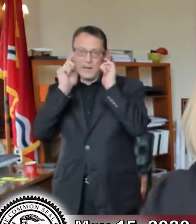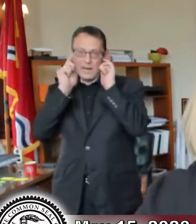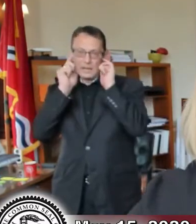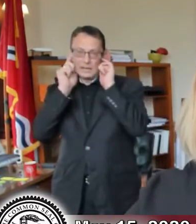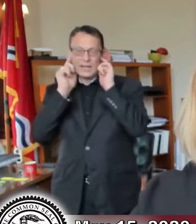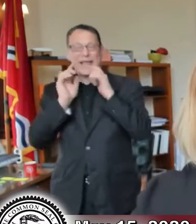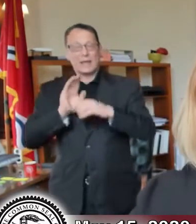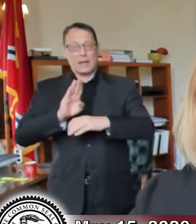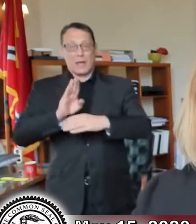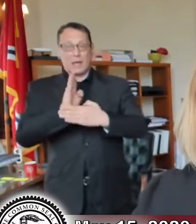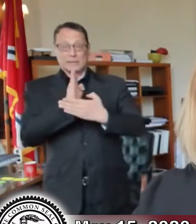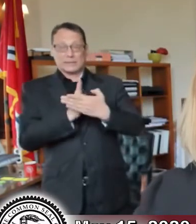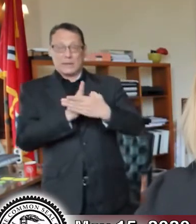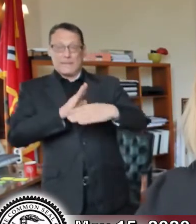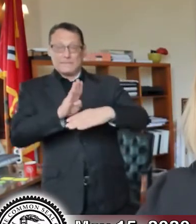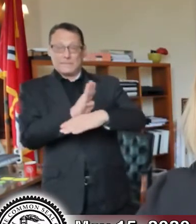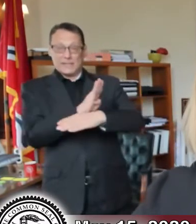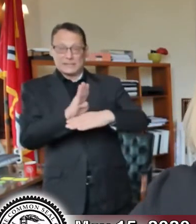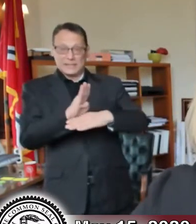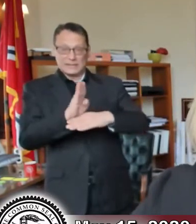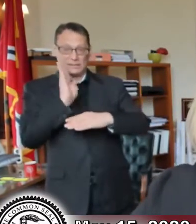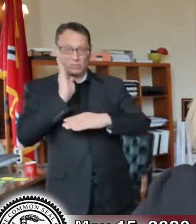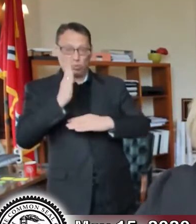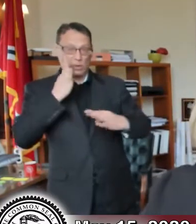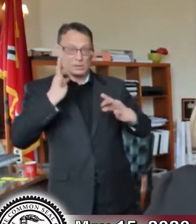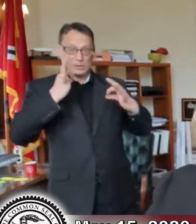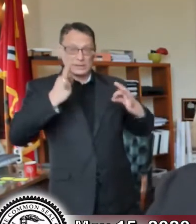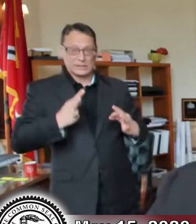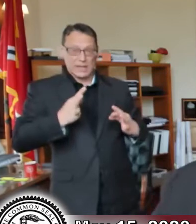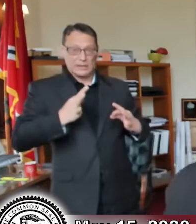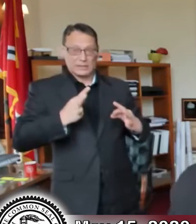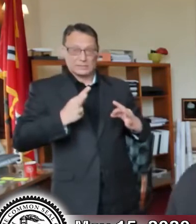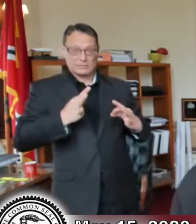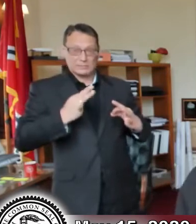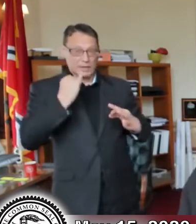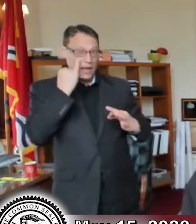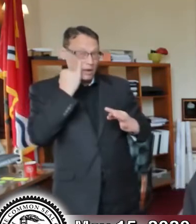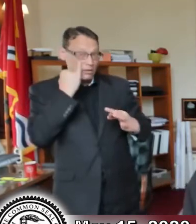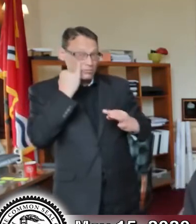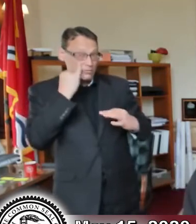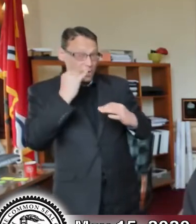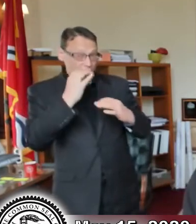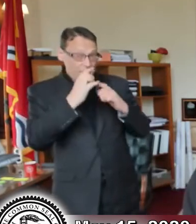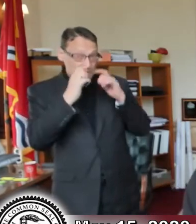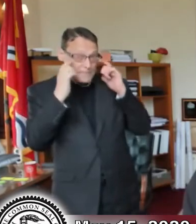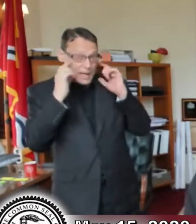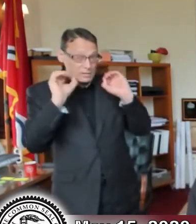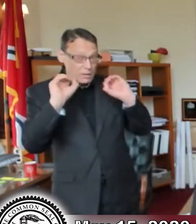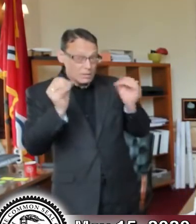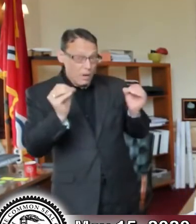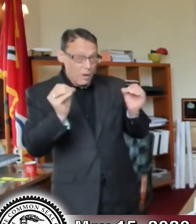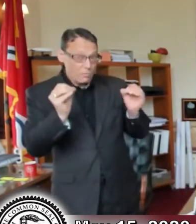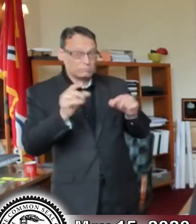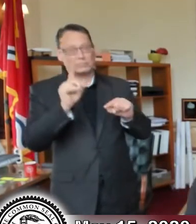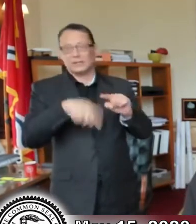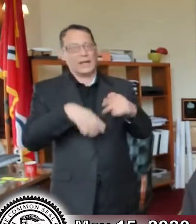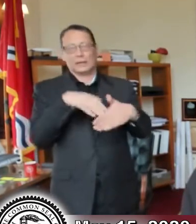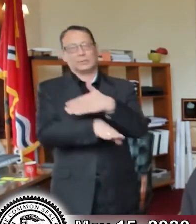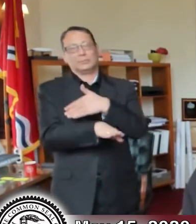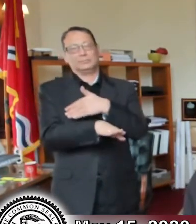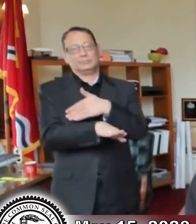will decide for themselves that you can't enter their business unless you are wearing a mask.